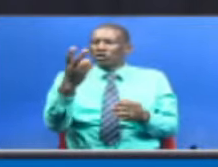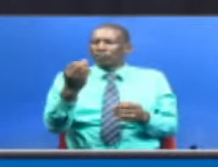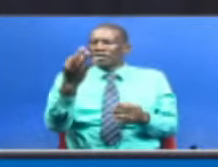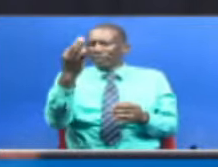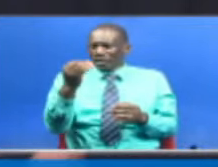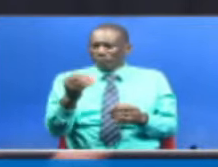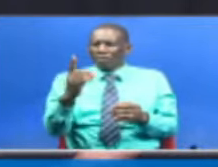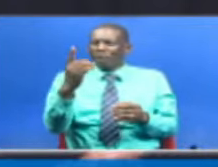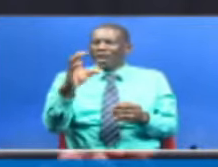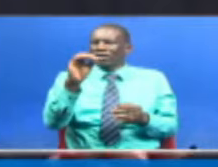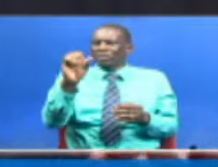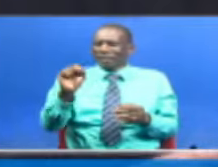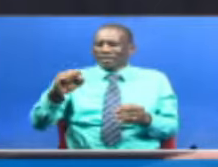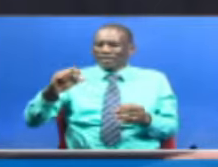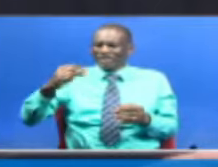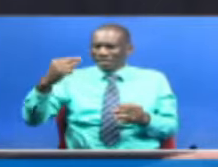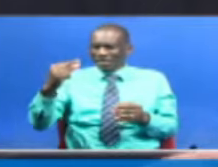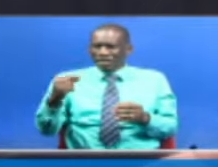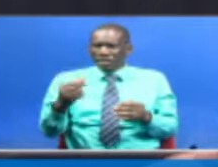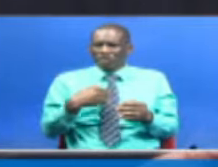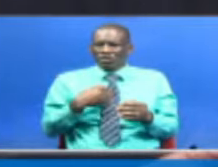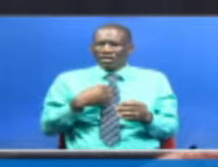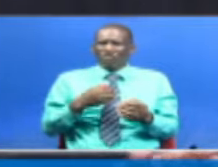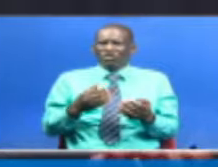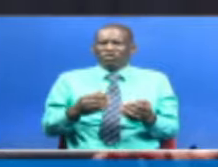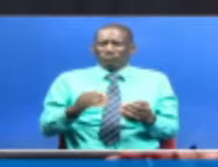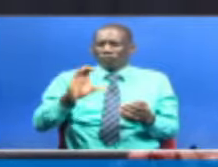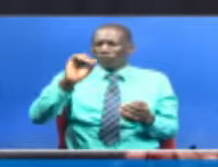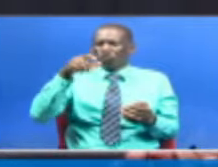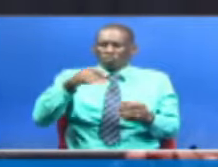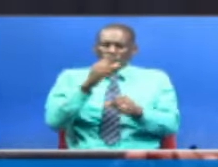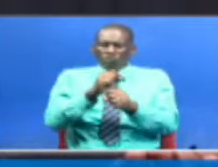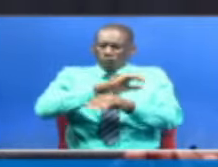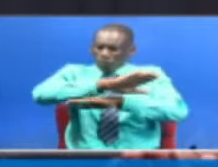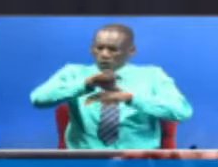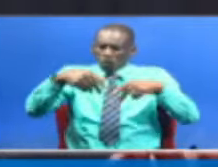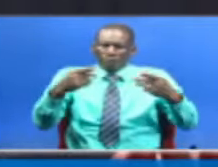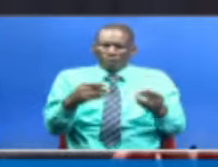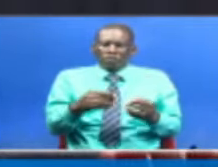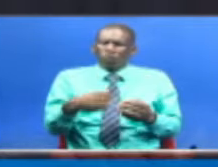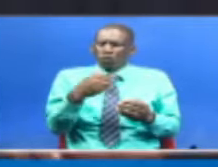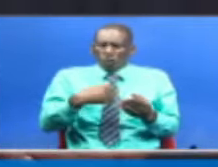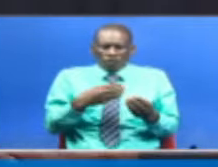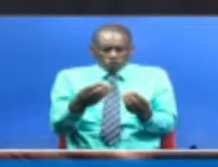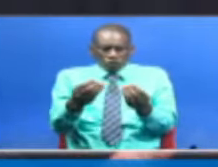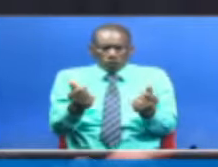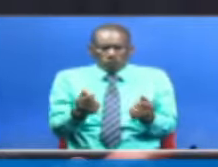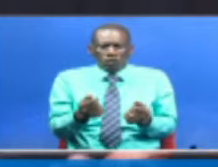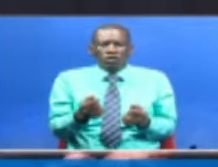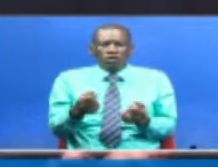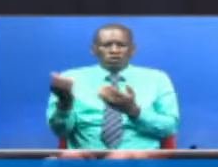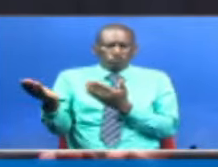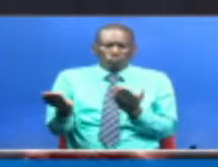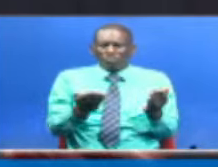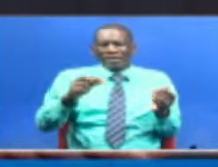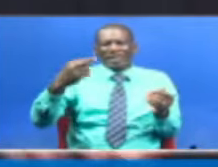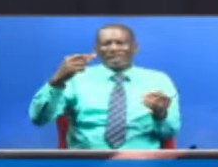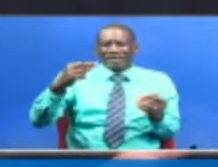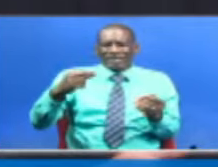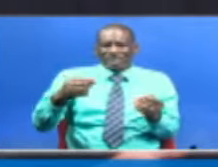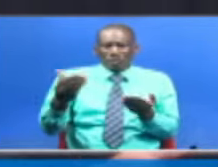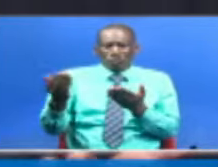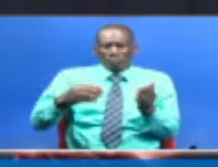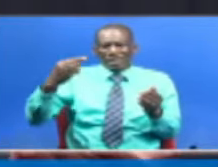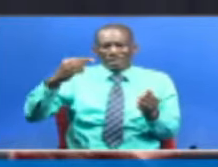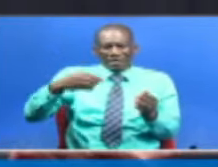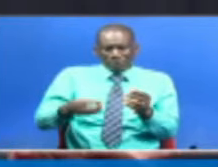the scope of working with everybody who has got solutions to be able to bring in green